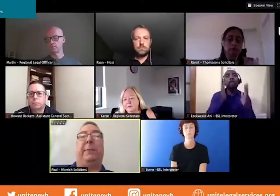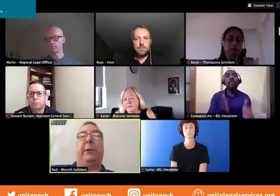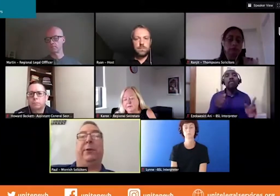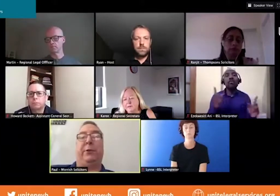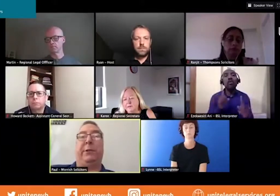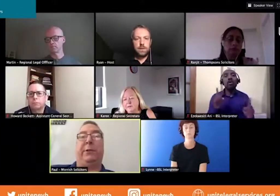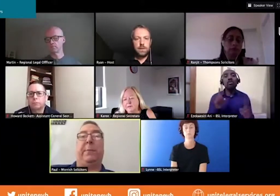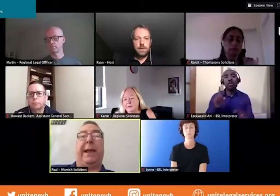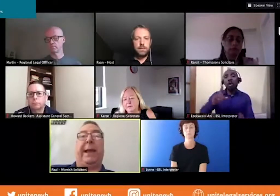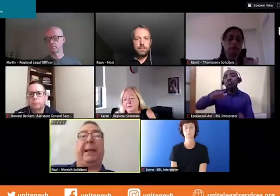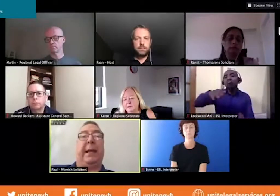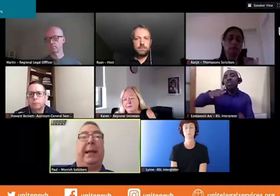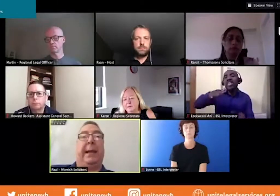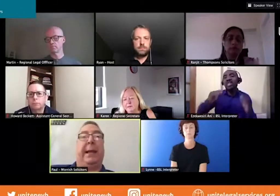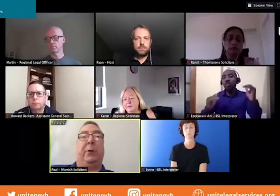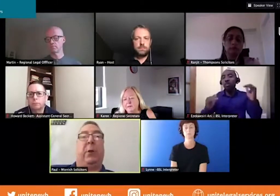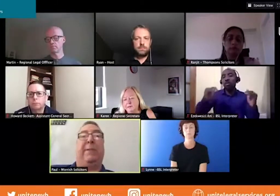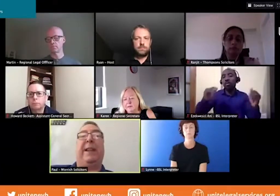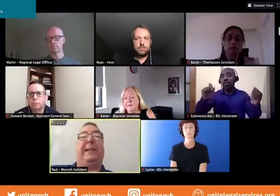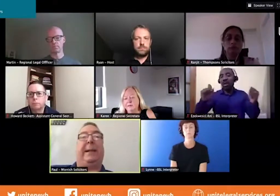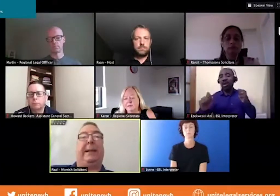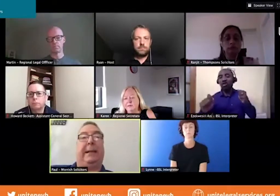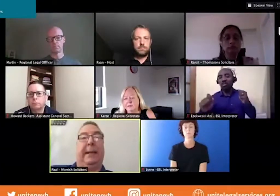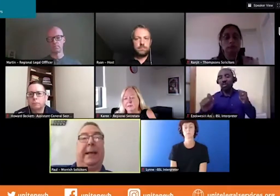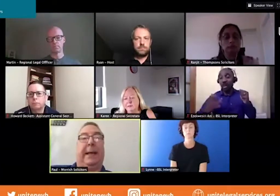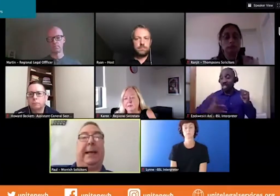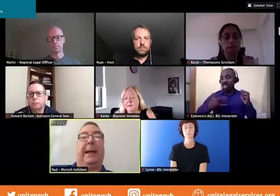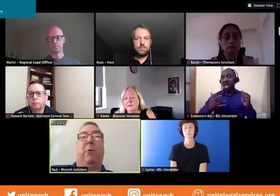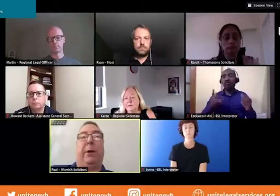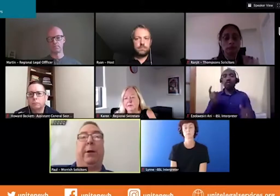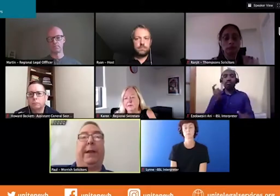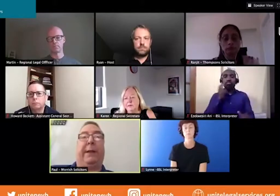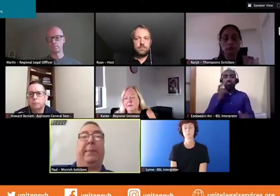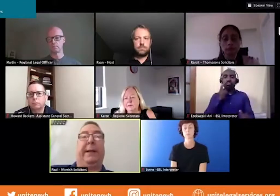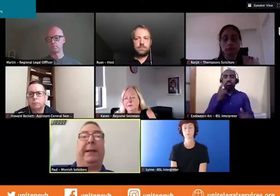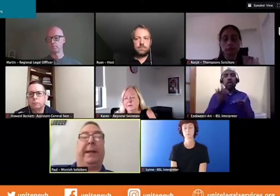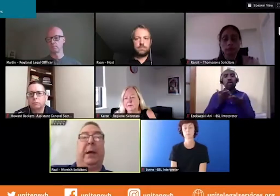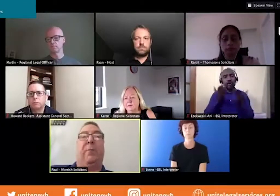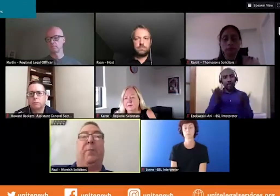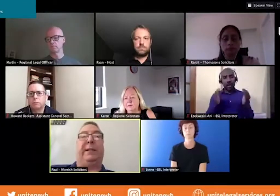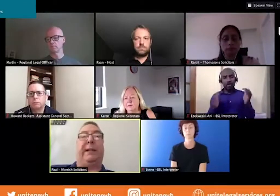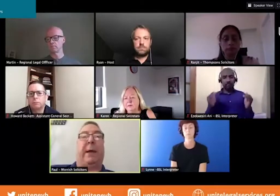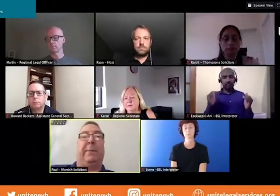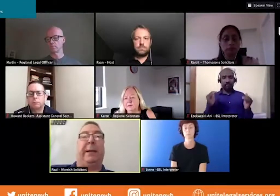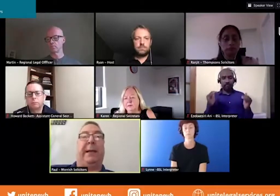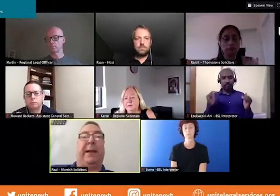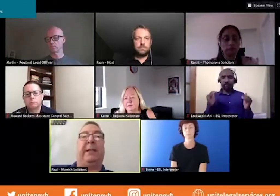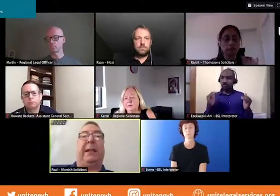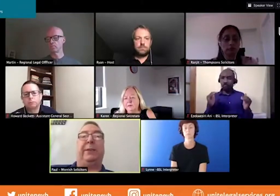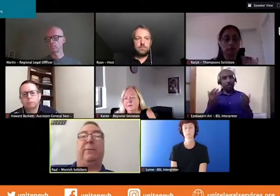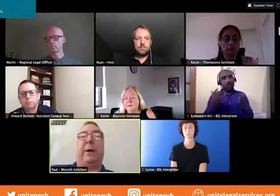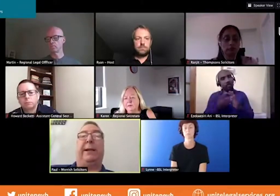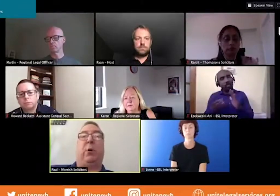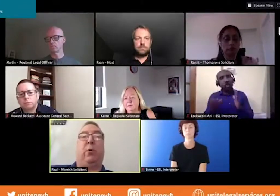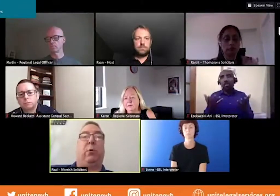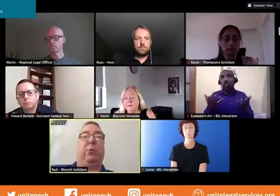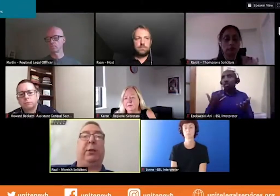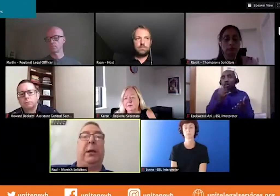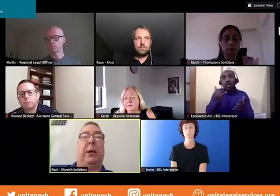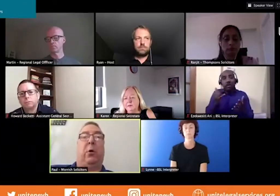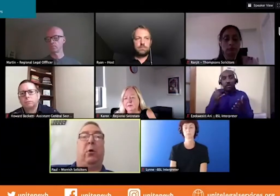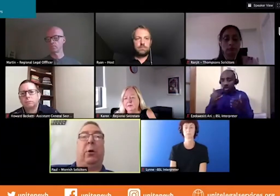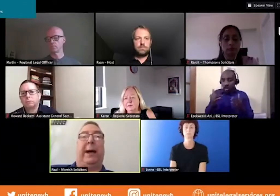reasonable adjustments to make your life easier. Now at work that can be obvious. It might be installation of wider